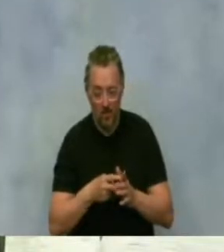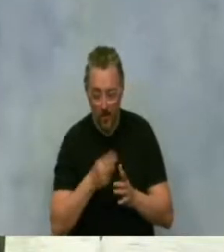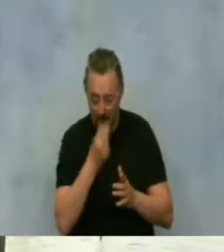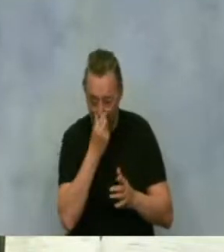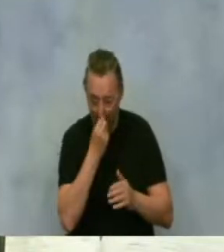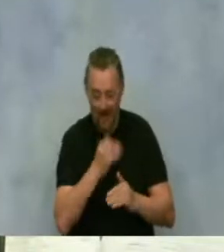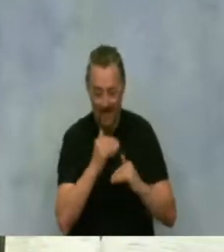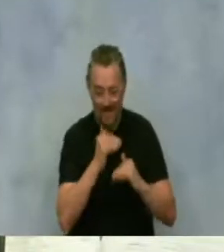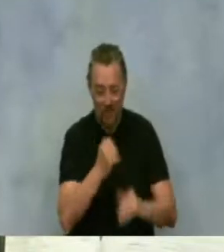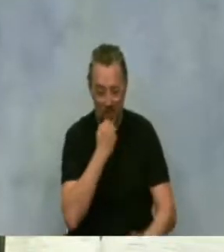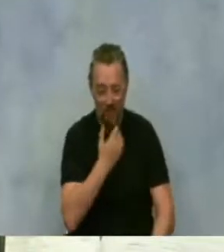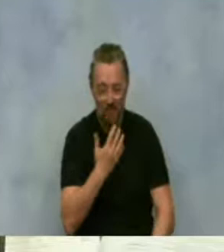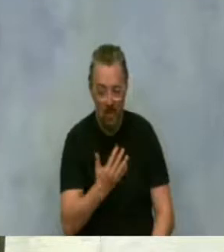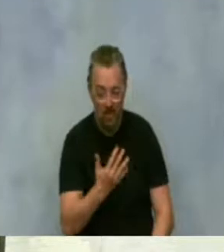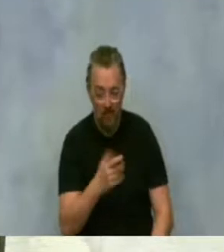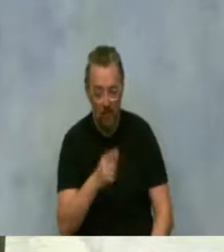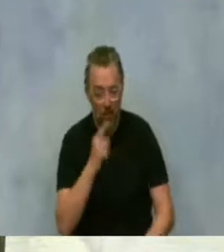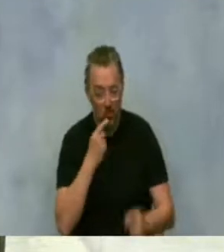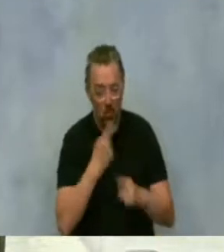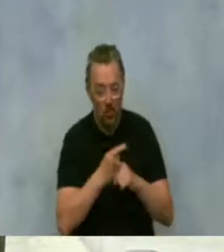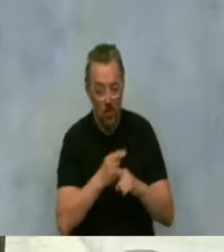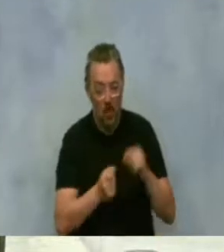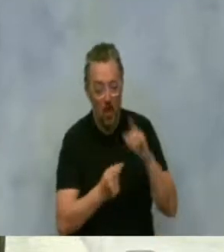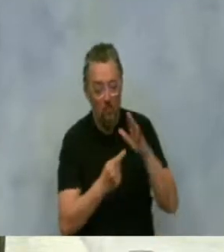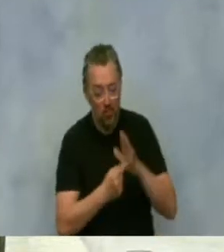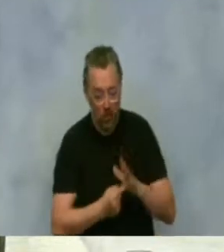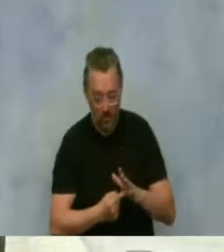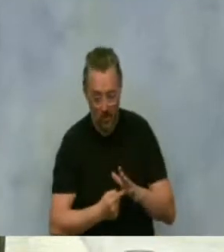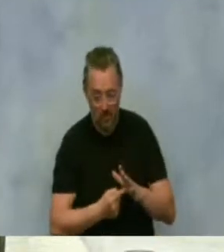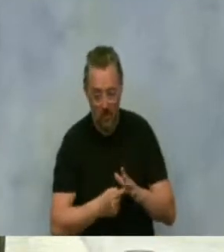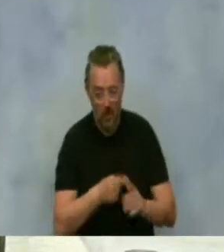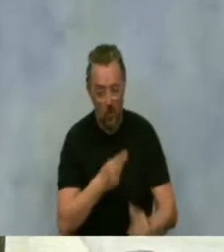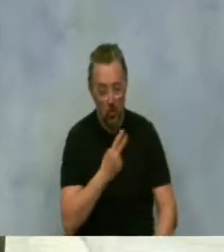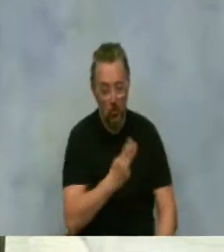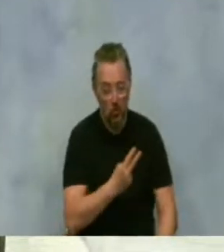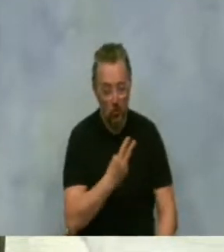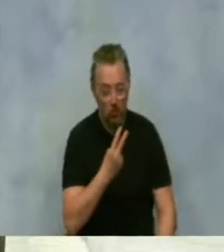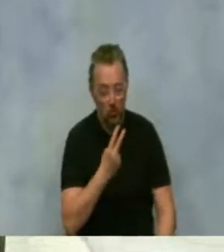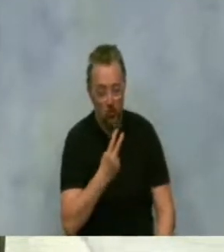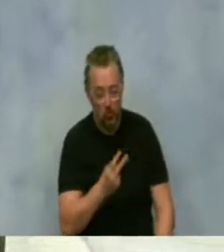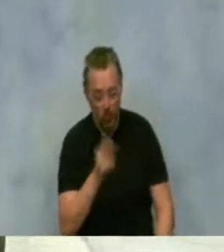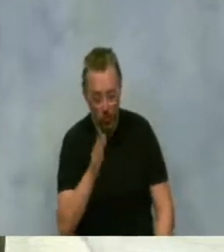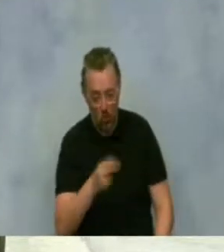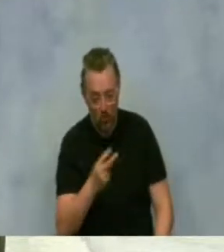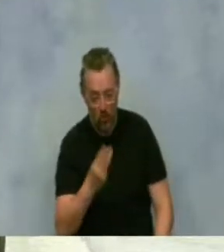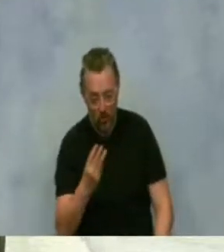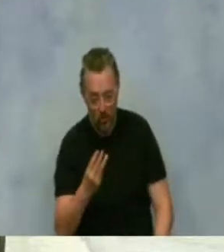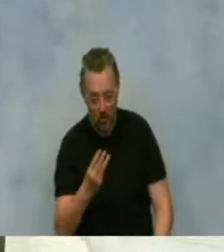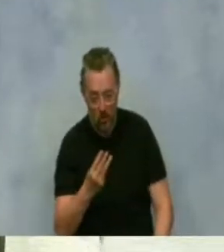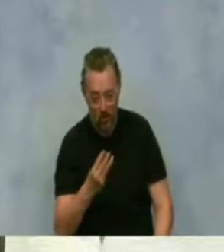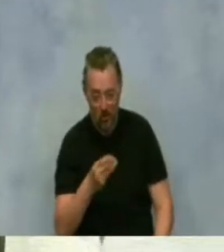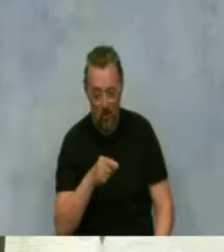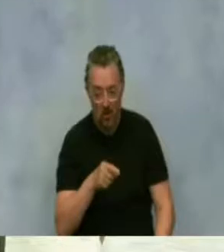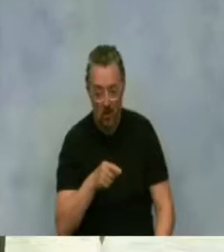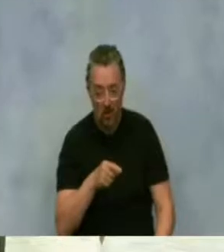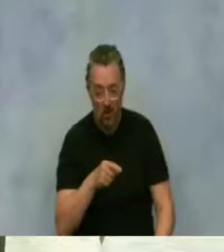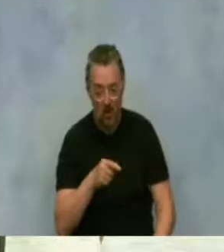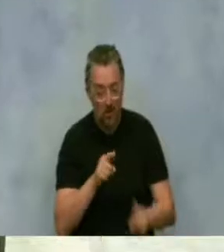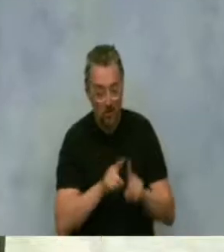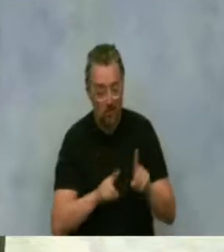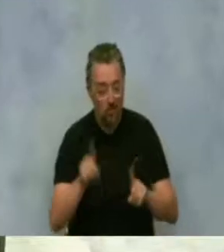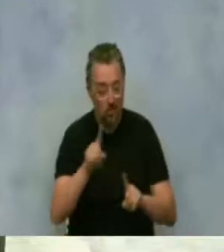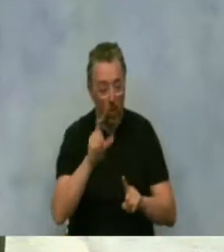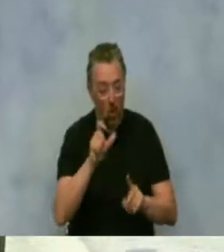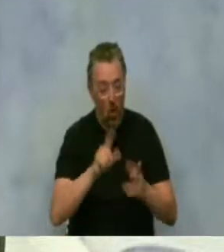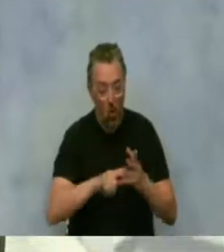Section 5 notes the priorities and consideration for 22-23, which kind of the foremost of these is the co-development of a